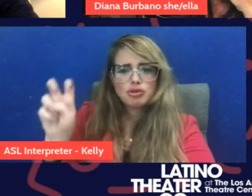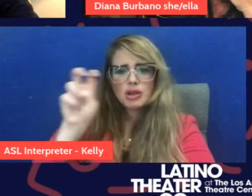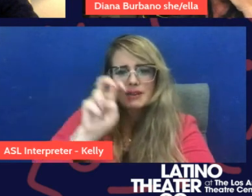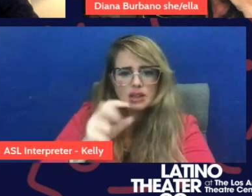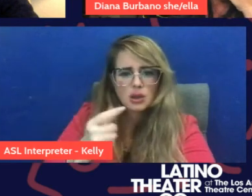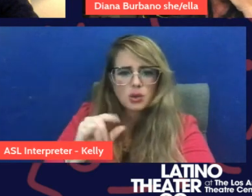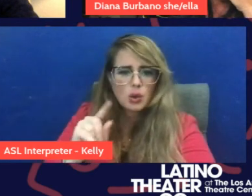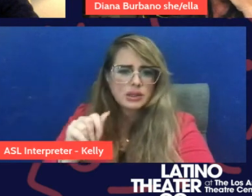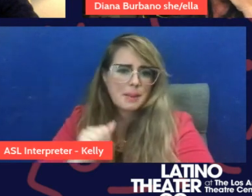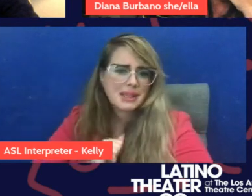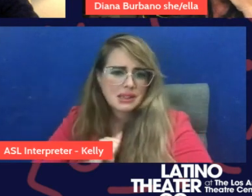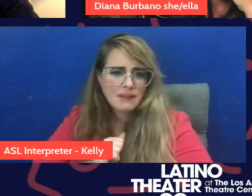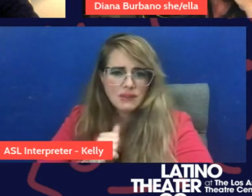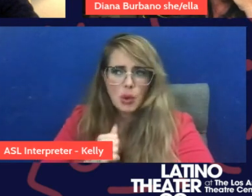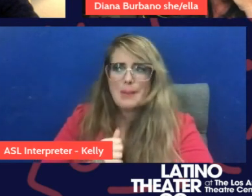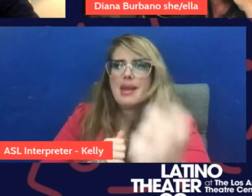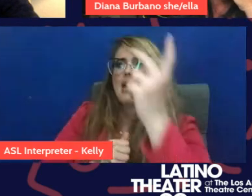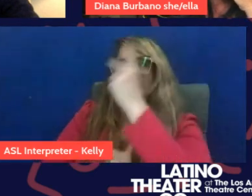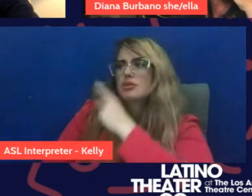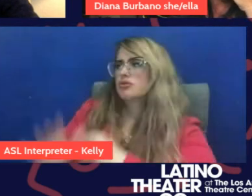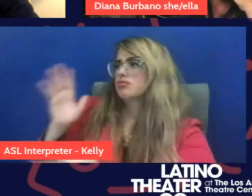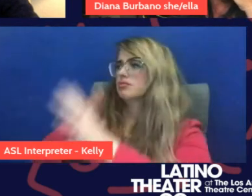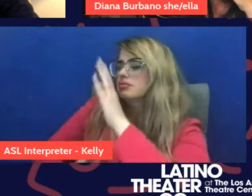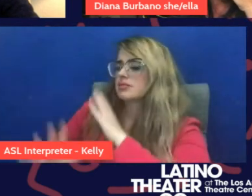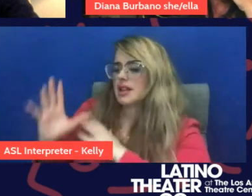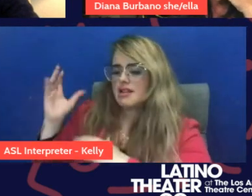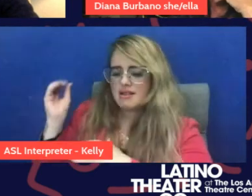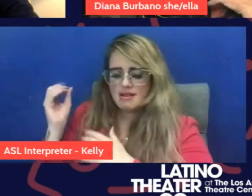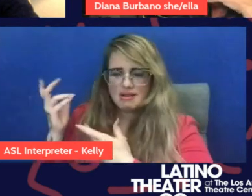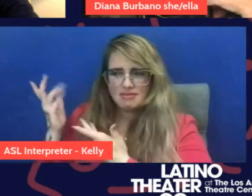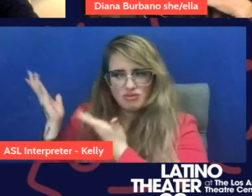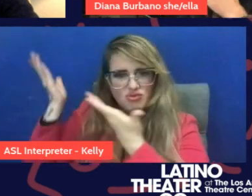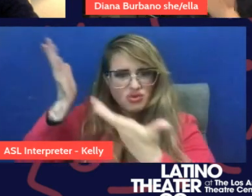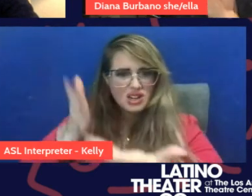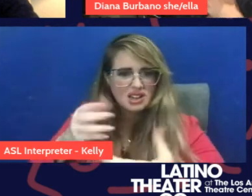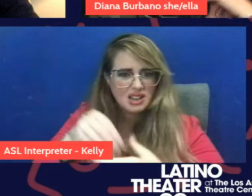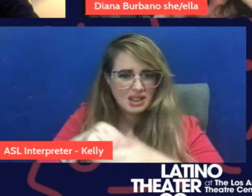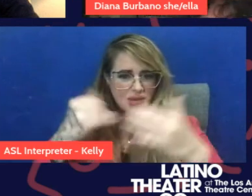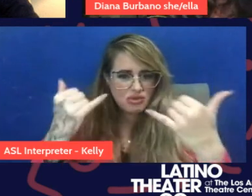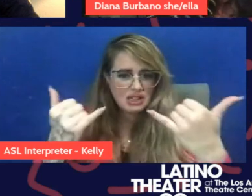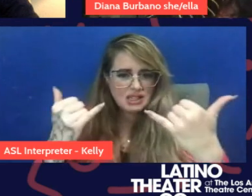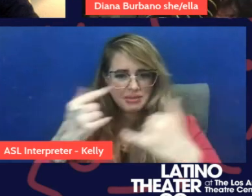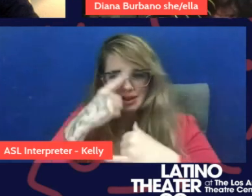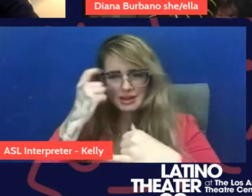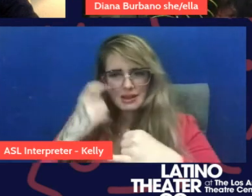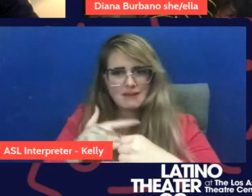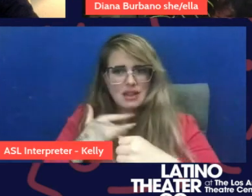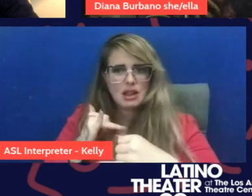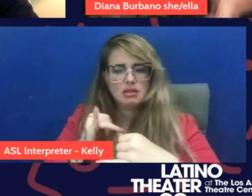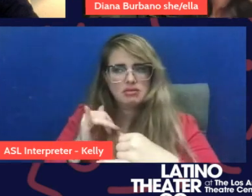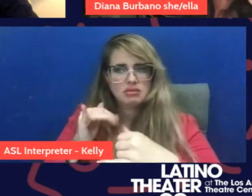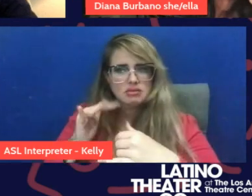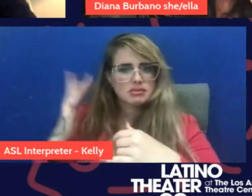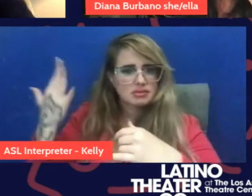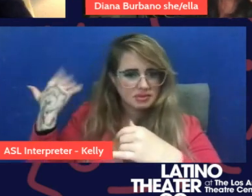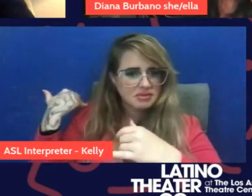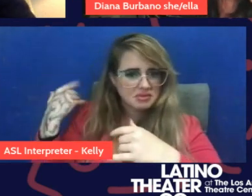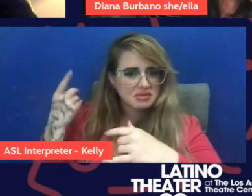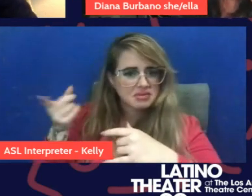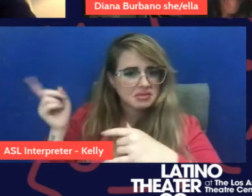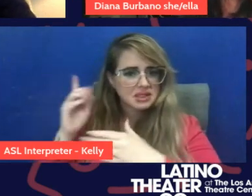back to those small versions of myself and smuggle them into the present? Because I think they were a lot more courageous and brave than I